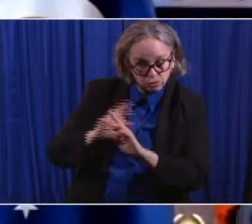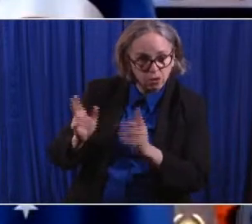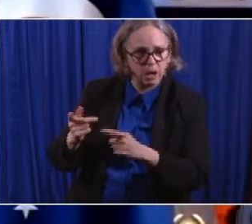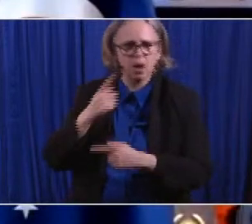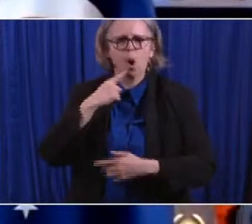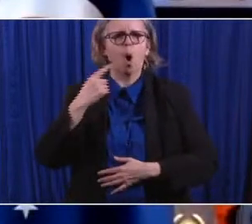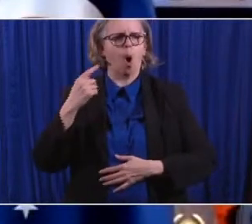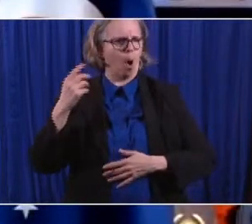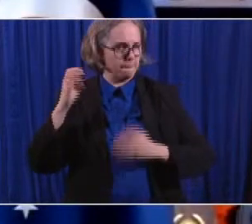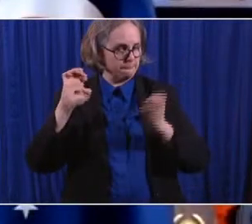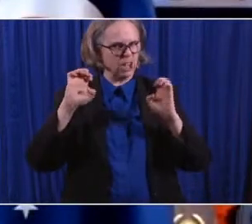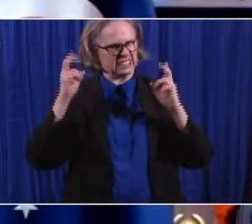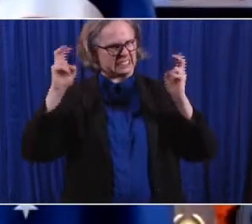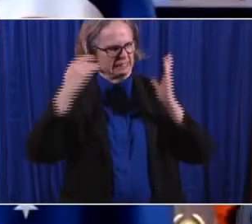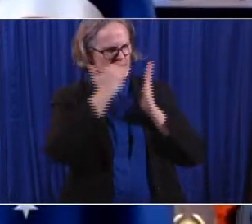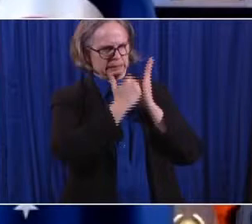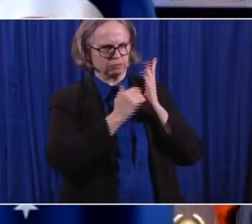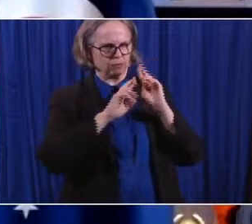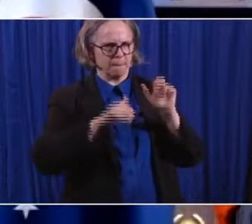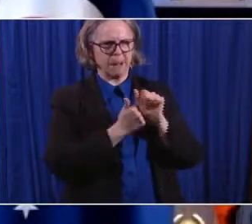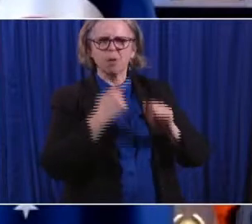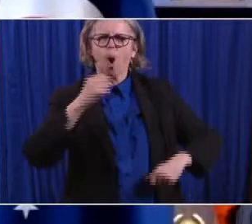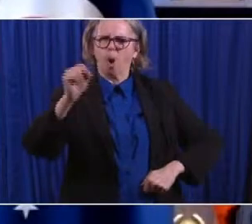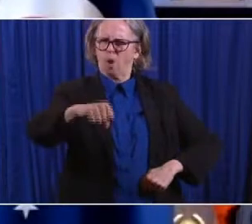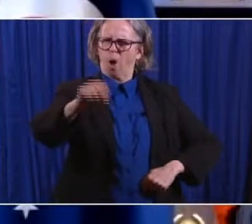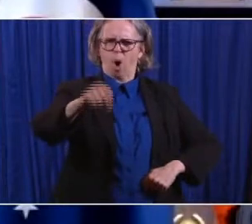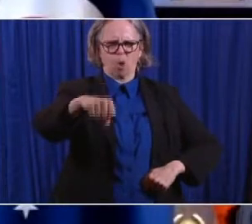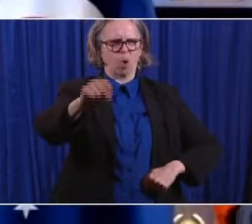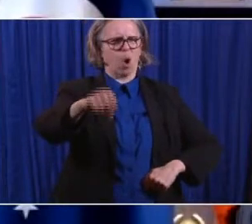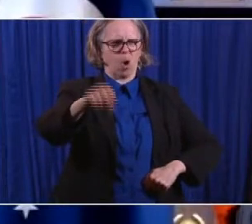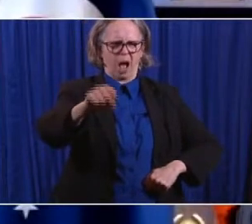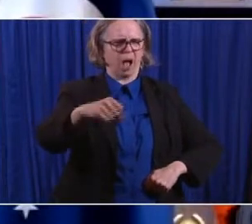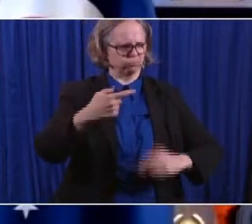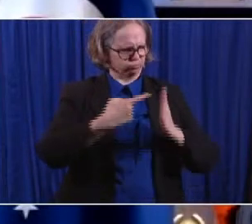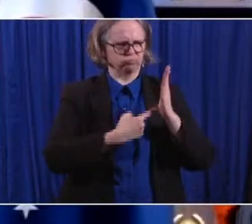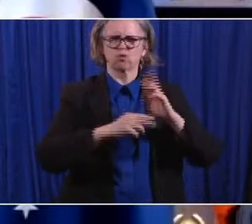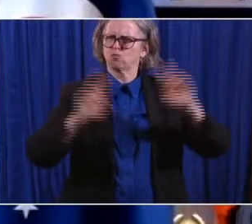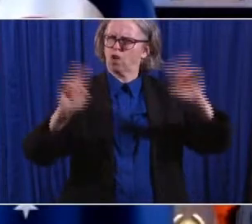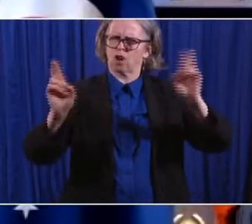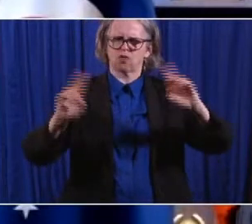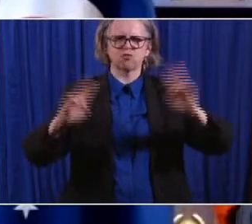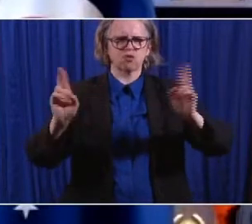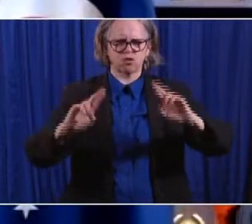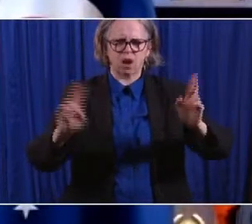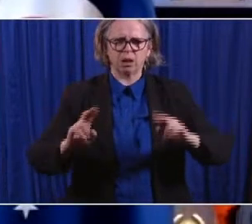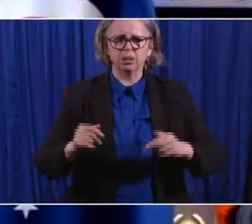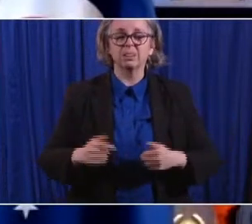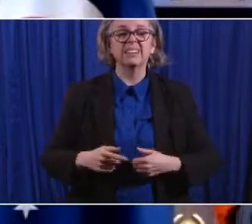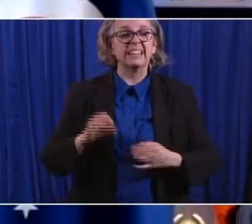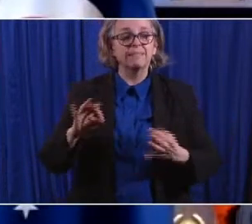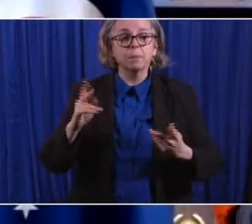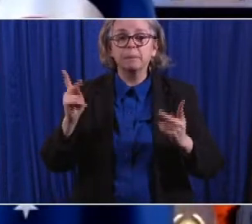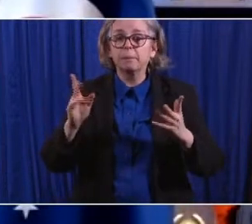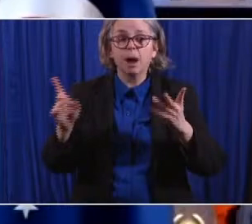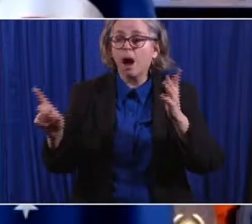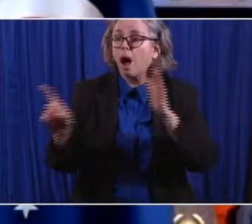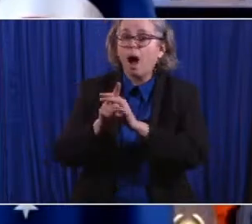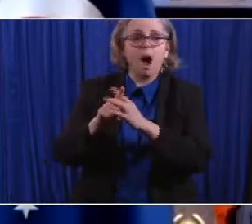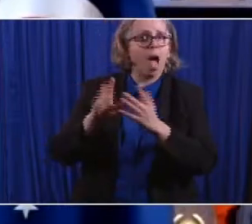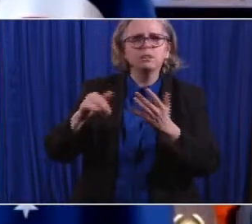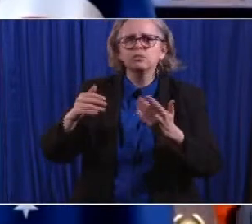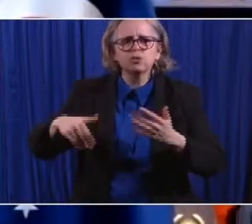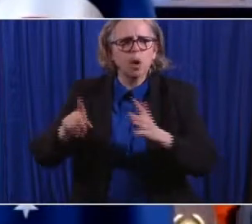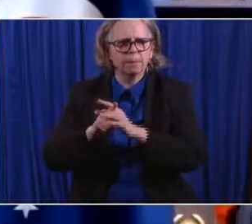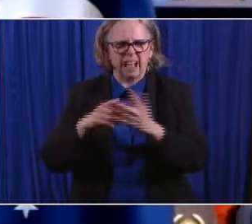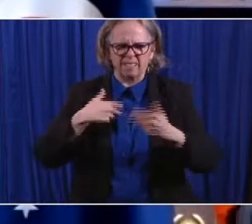emergency list available? And they're like, oh yeah, we have it. And it's filled out. And on occasions where people don't show up for appointments, or we have extra doses because